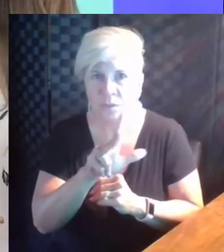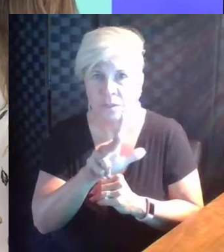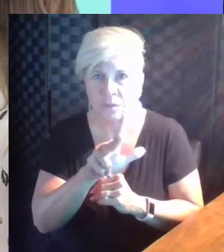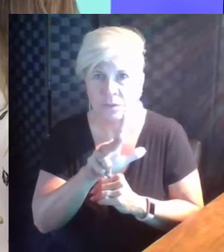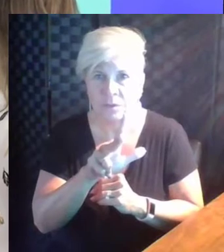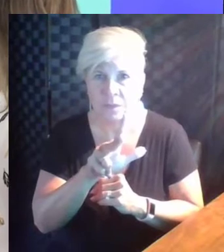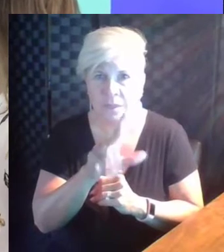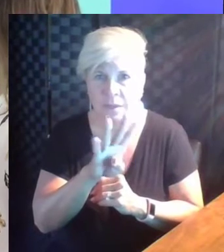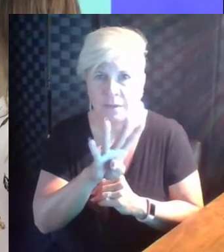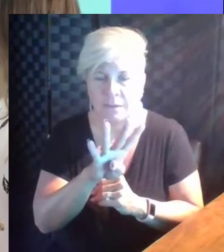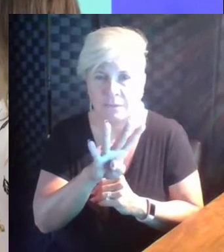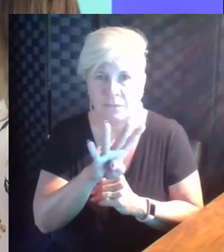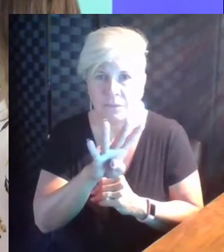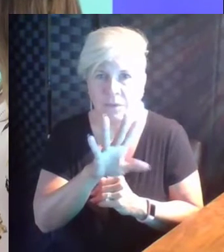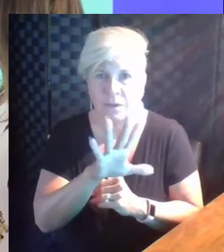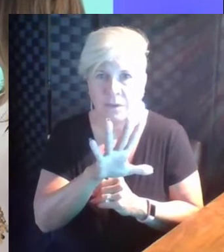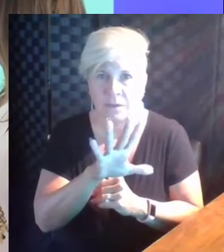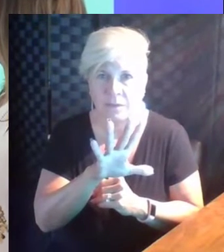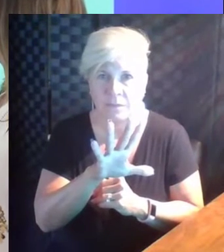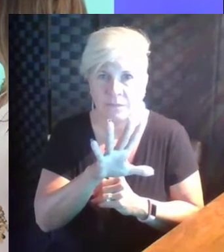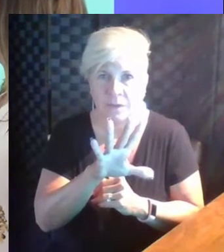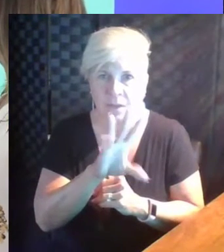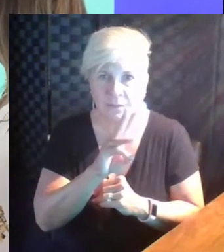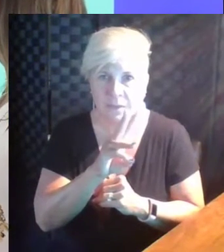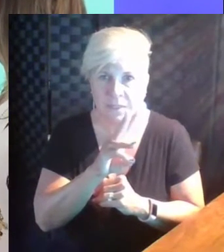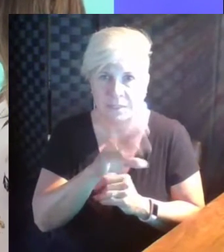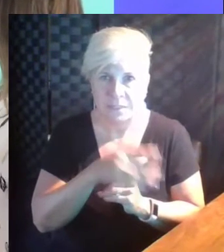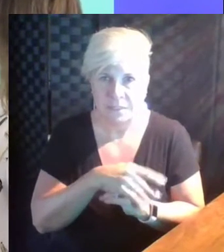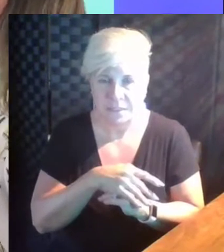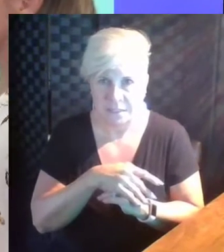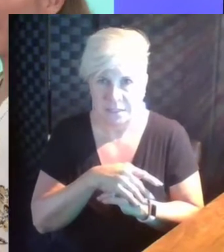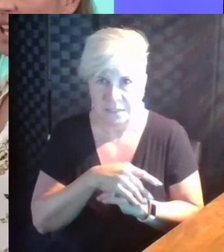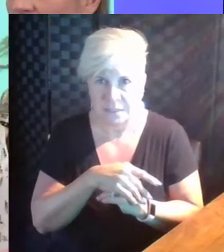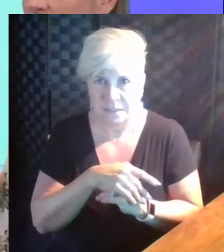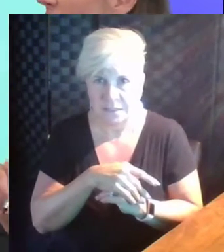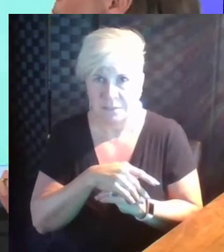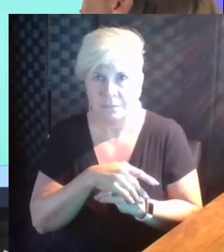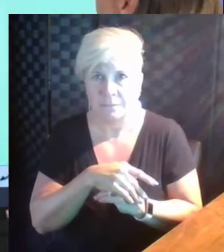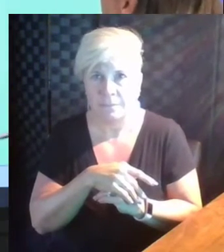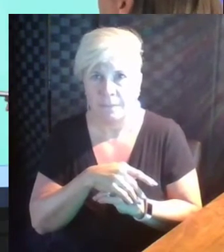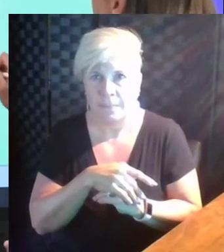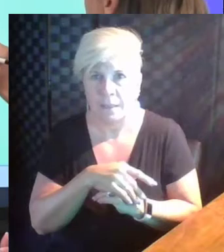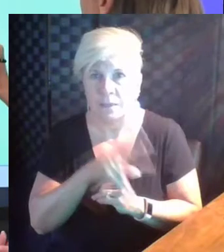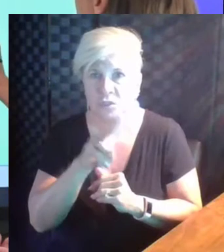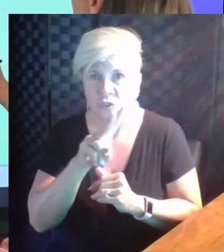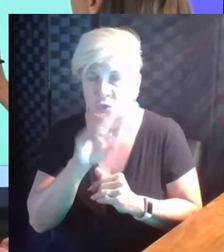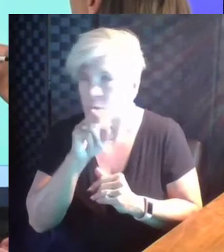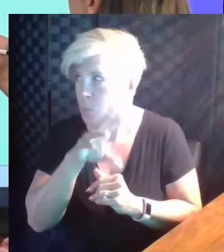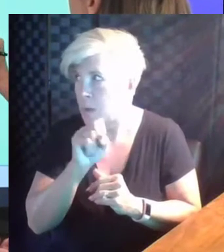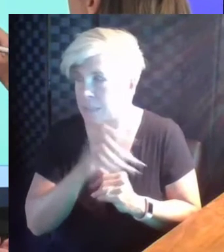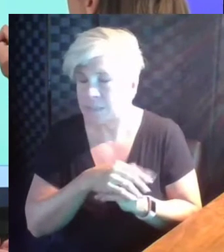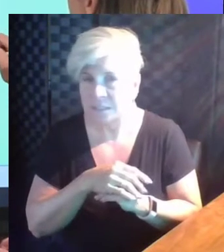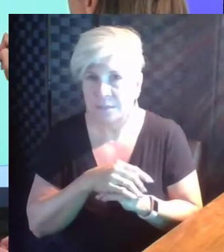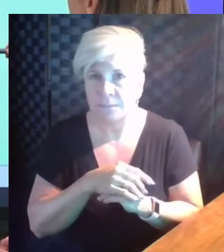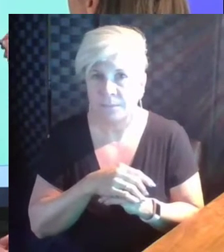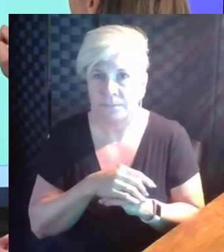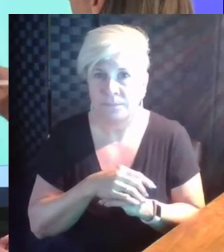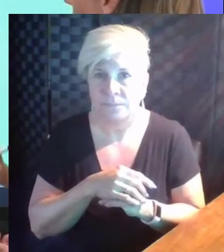2, 3, 4, 5, 6 tens. And I'm going to do 2